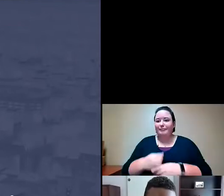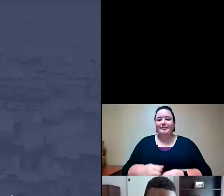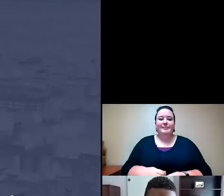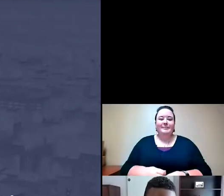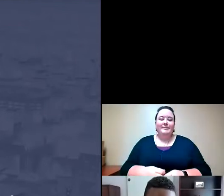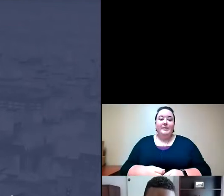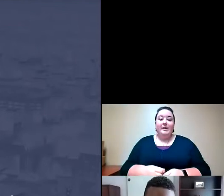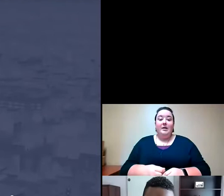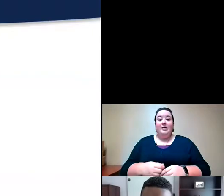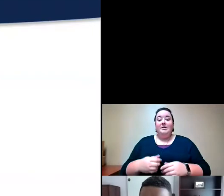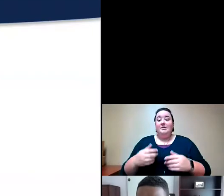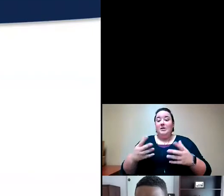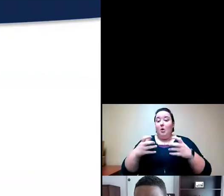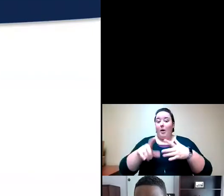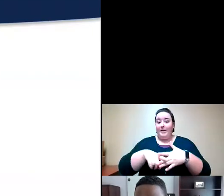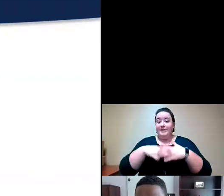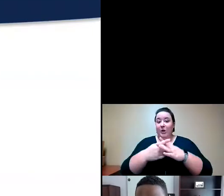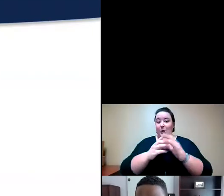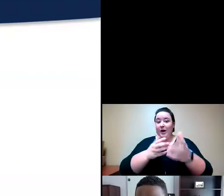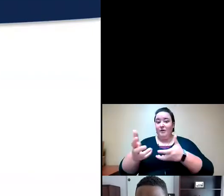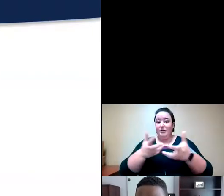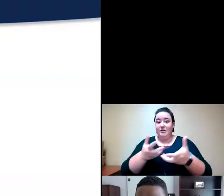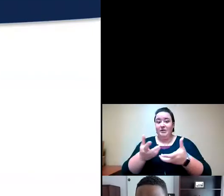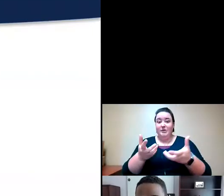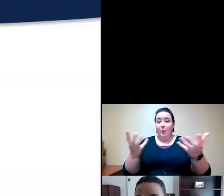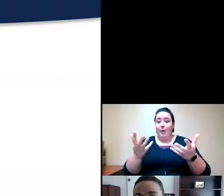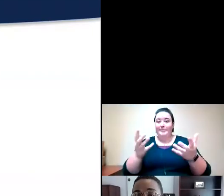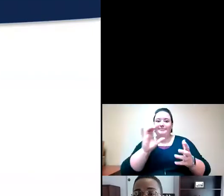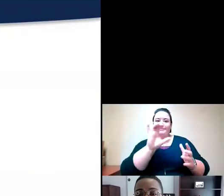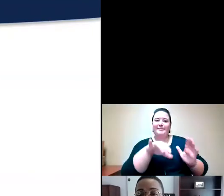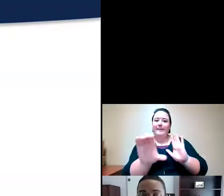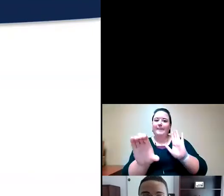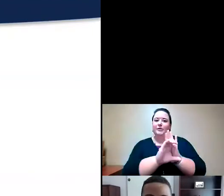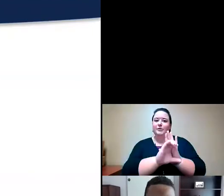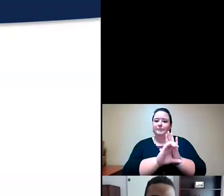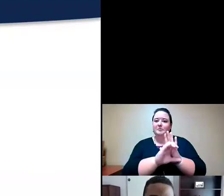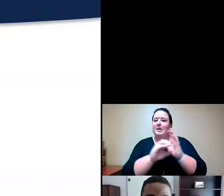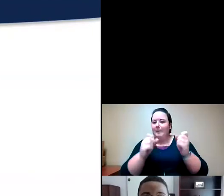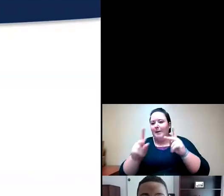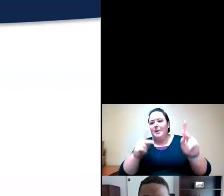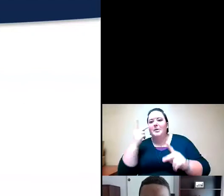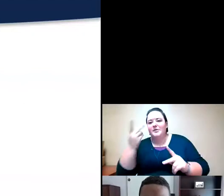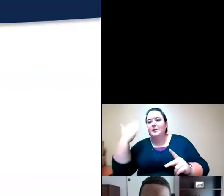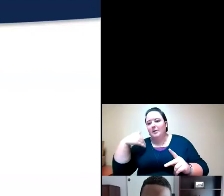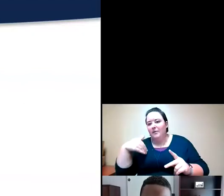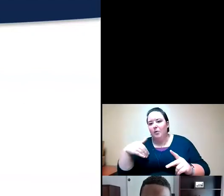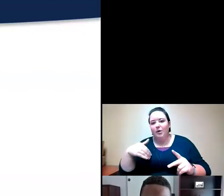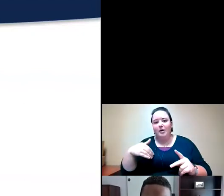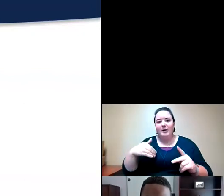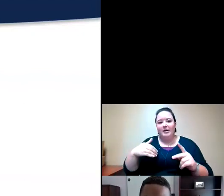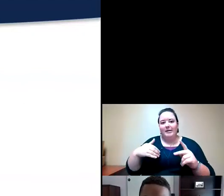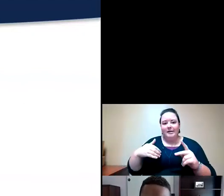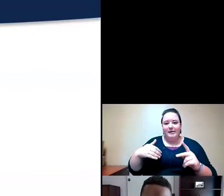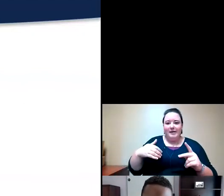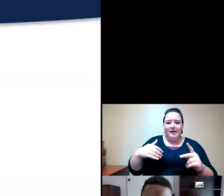like to start off the conversation with this slide. Now, many people have seen this slide, and in keeping with my descriptions,